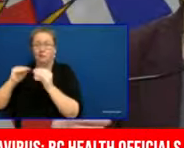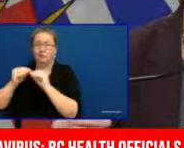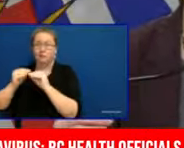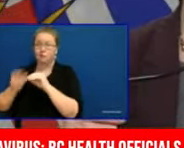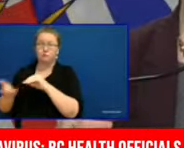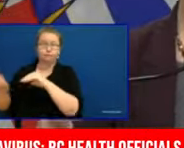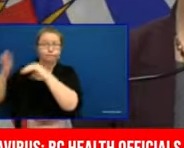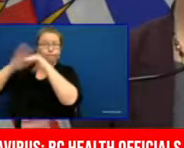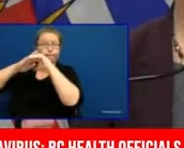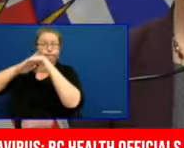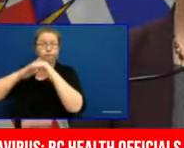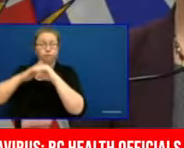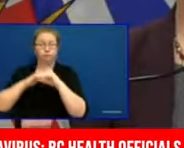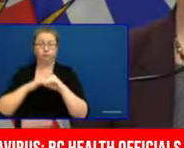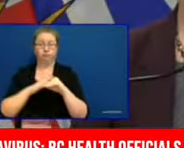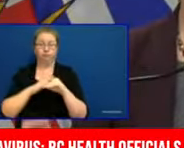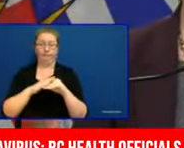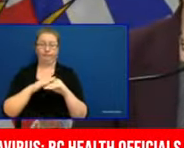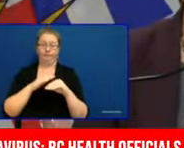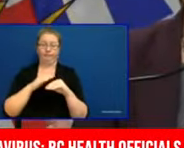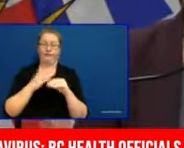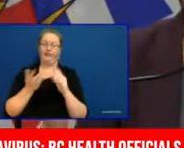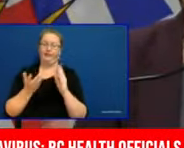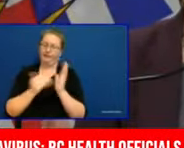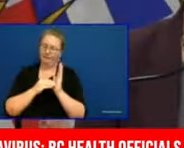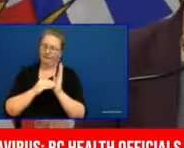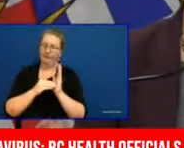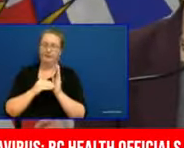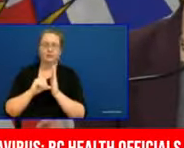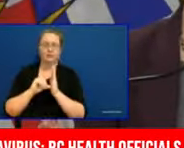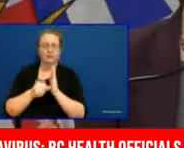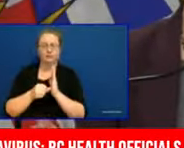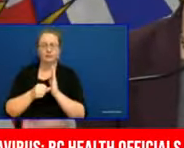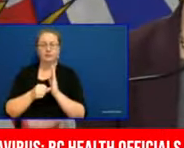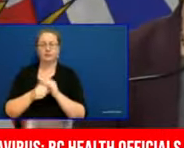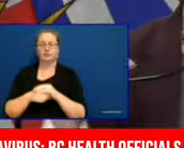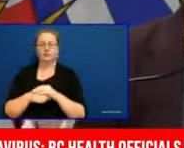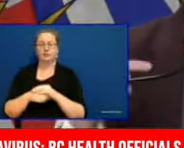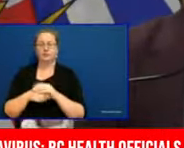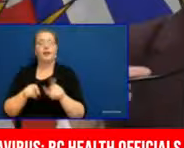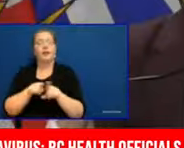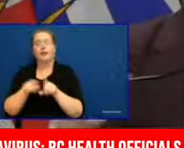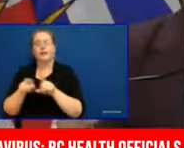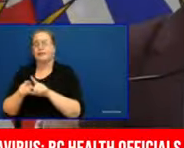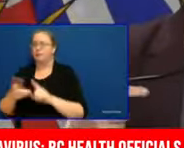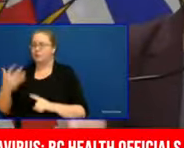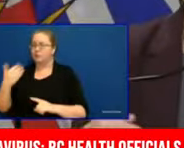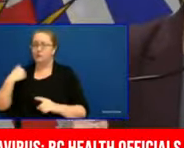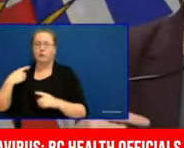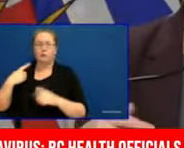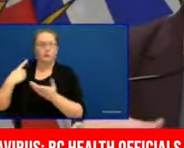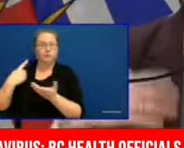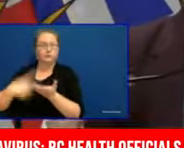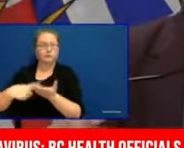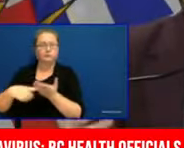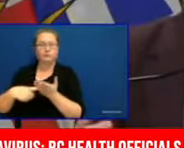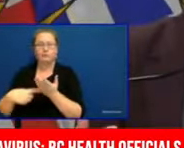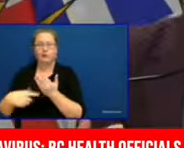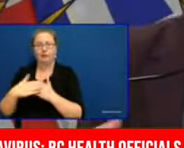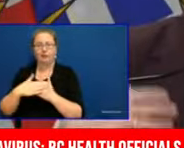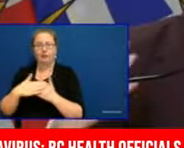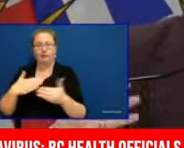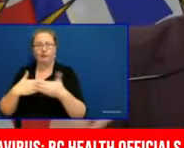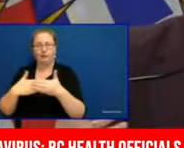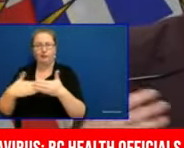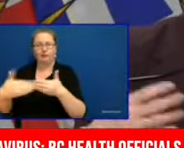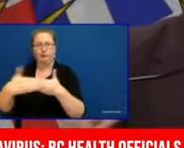that we have higher rates and we're in this season to add that extra layer of protection, that, you know, the Swiss cheese model, and we've